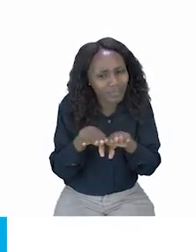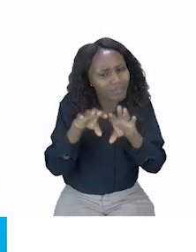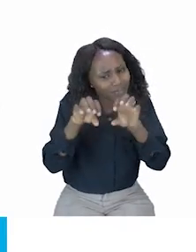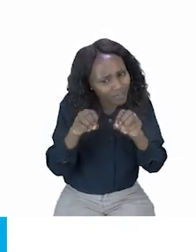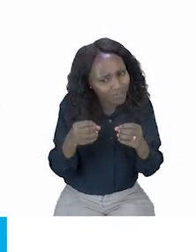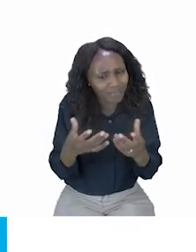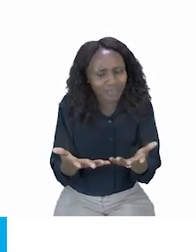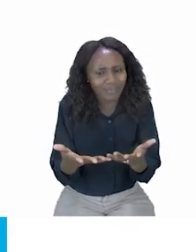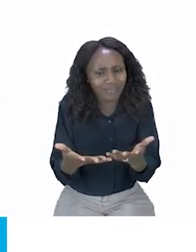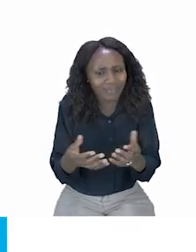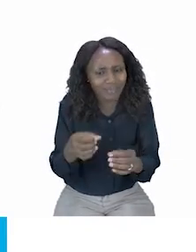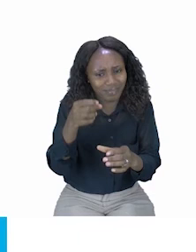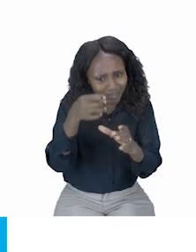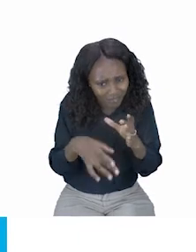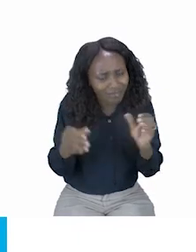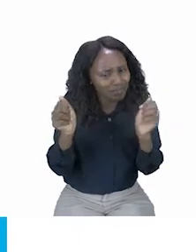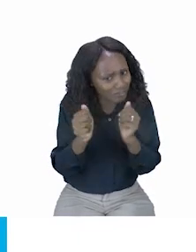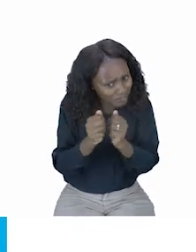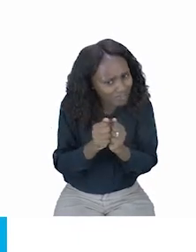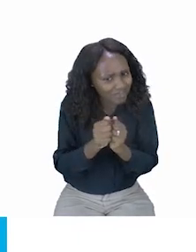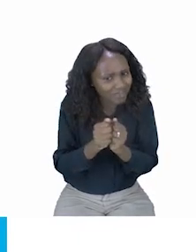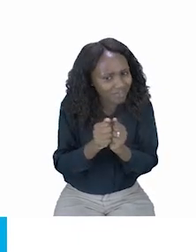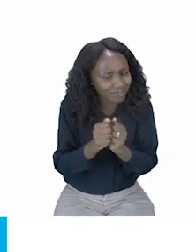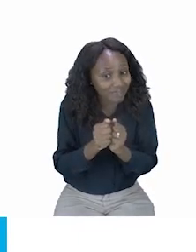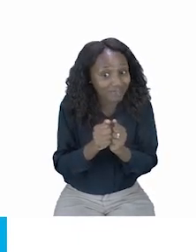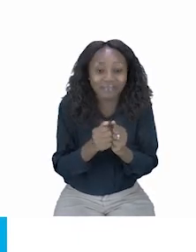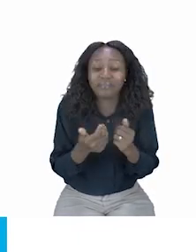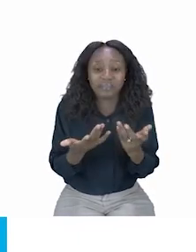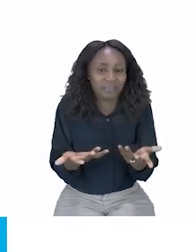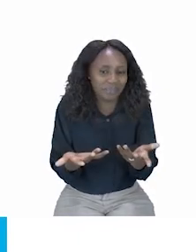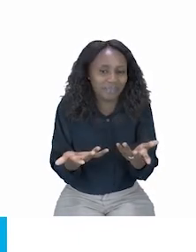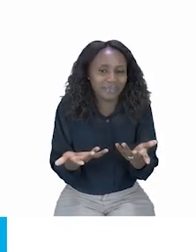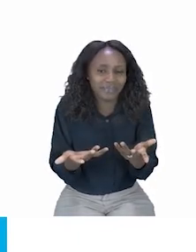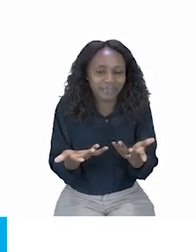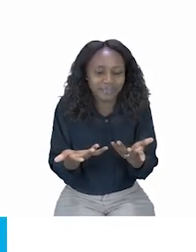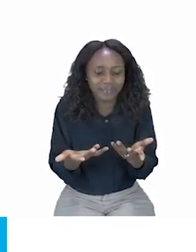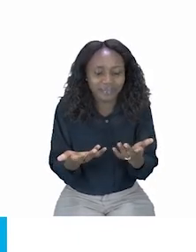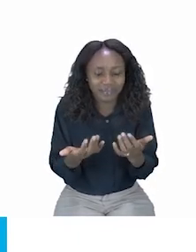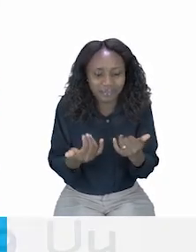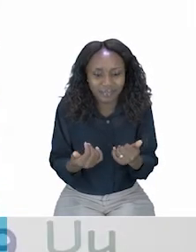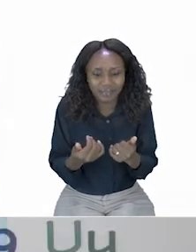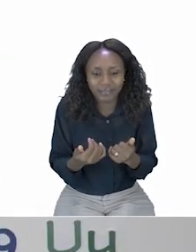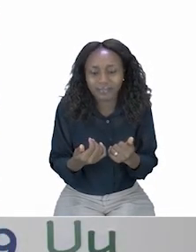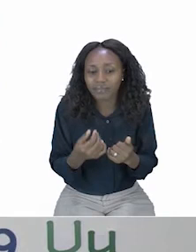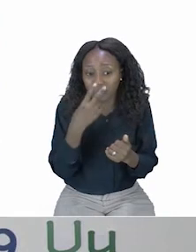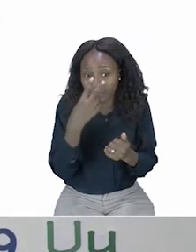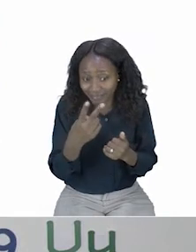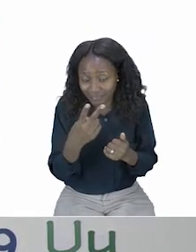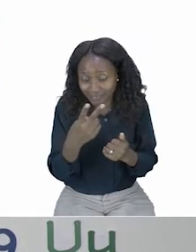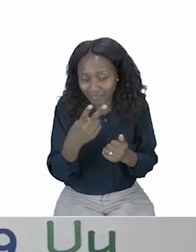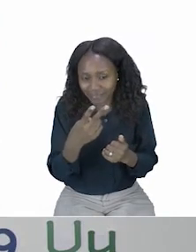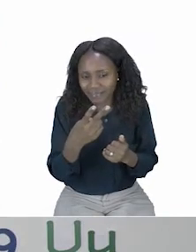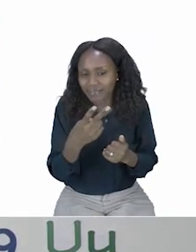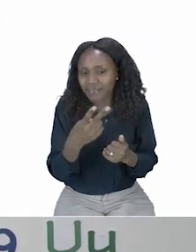How many eggs will she use? Let's take a look at the board. Now